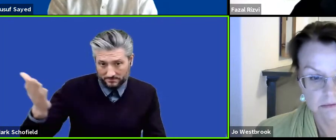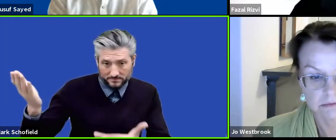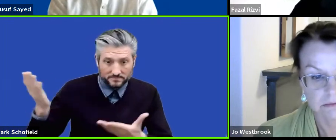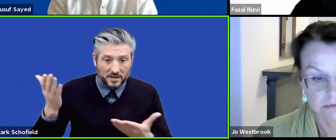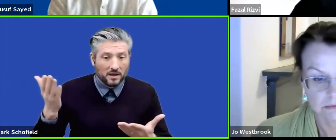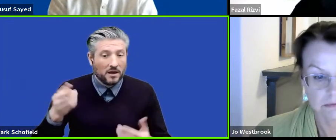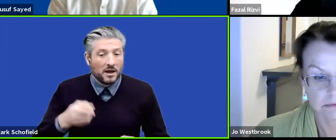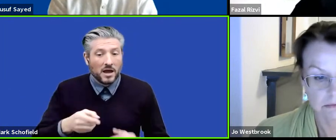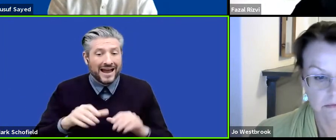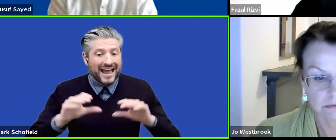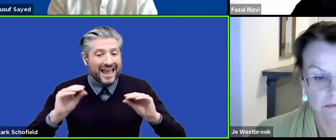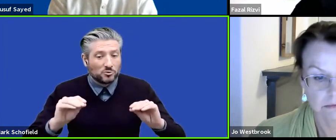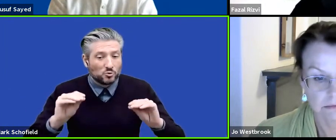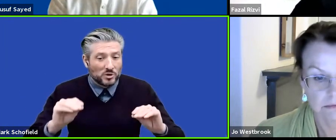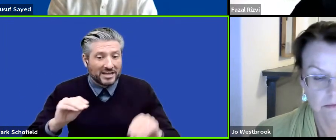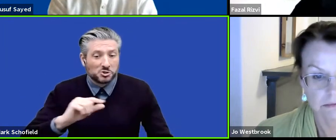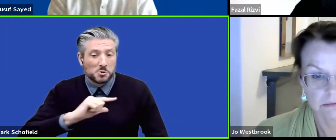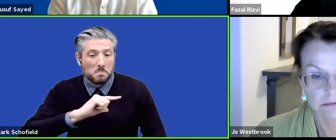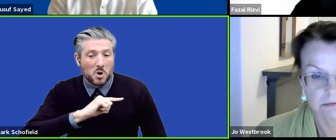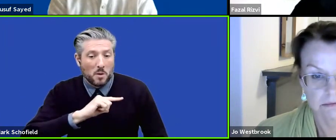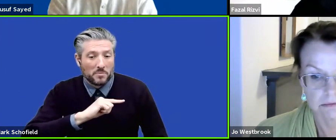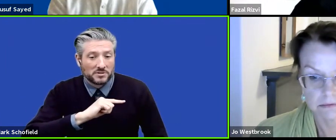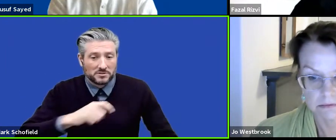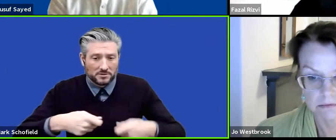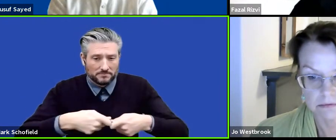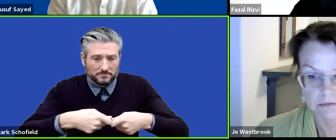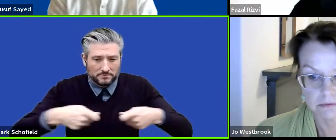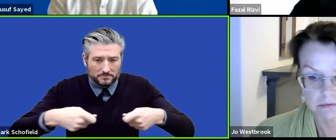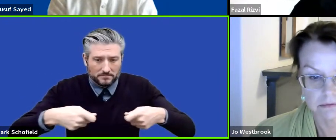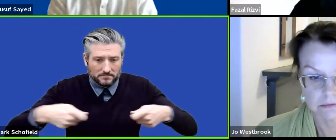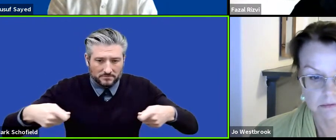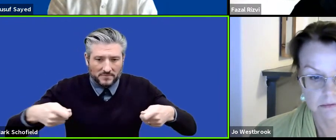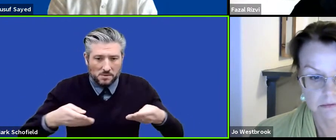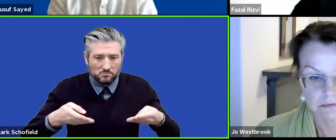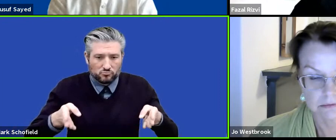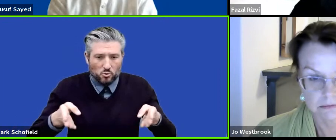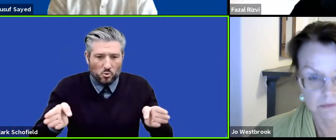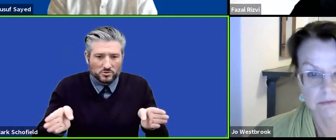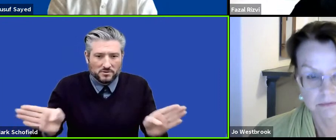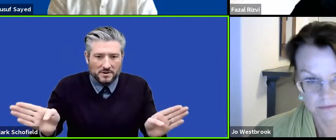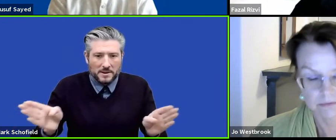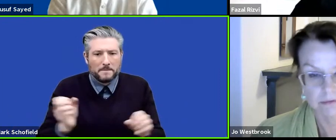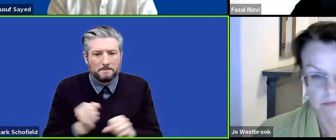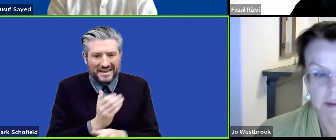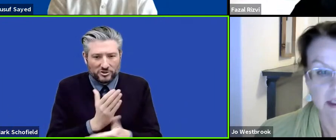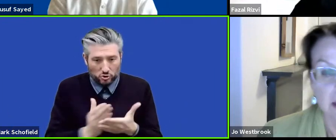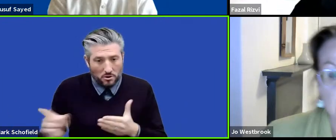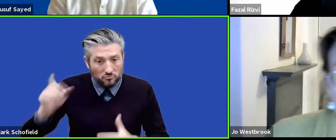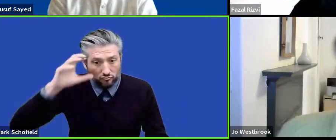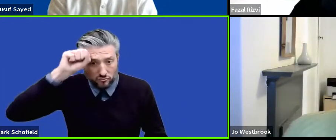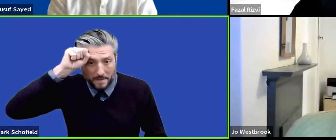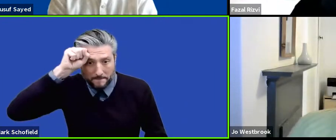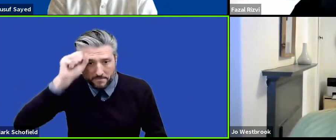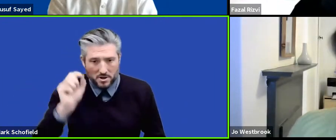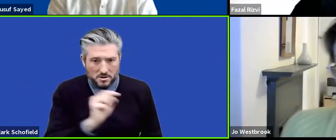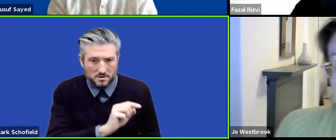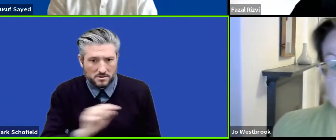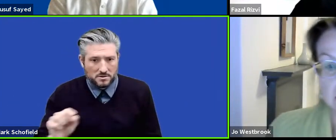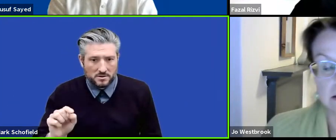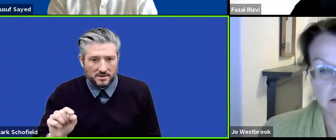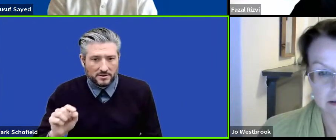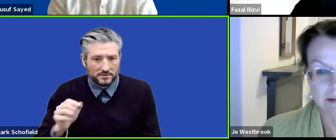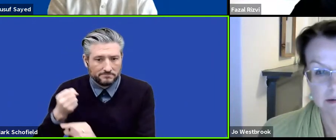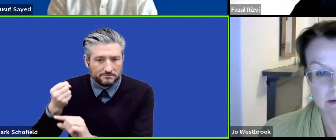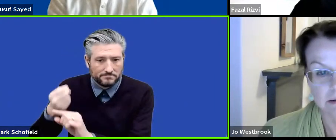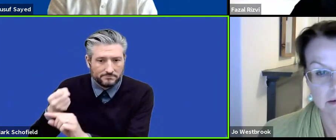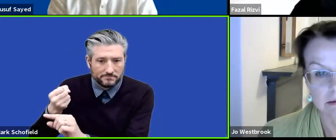education, and broadening the conceptions of education are not forgotten. The